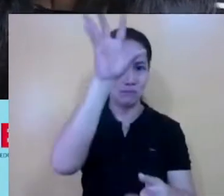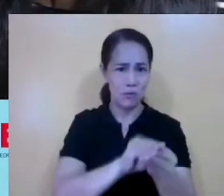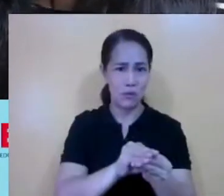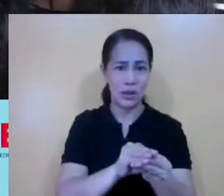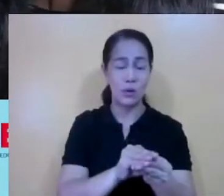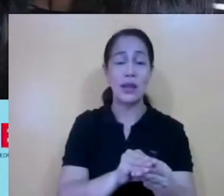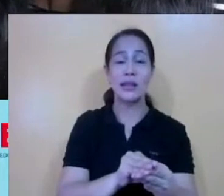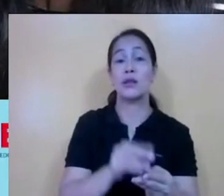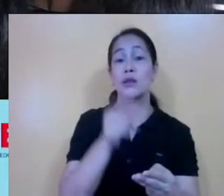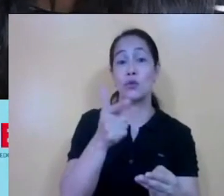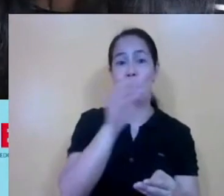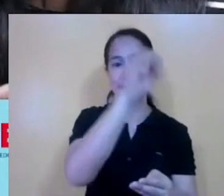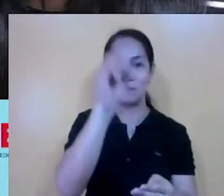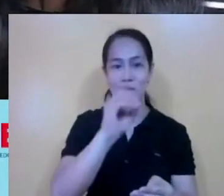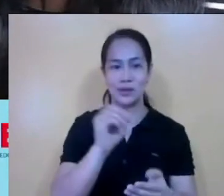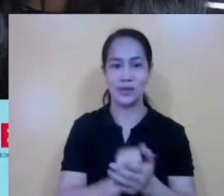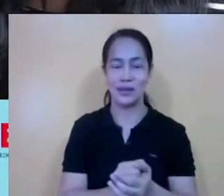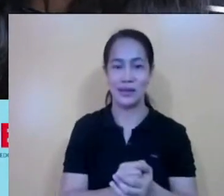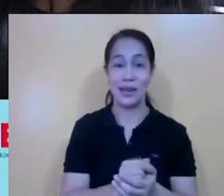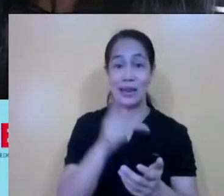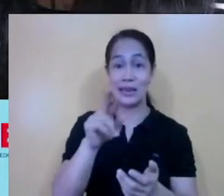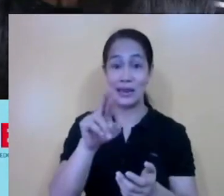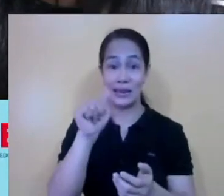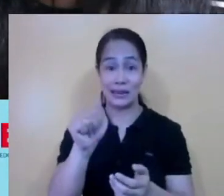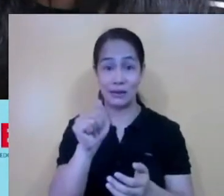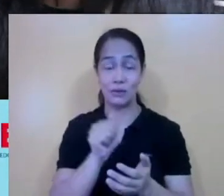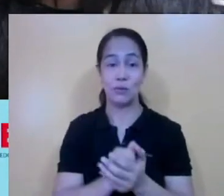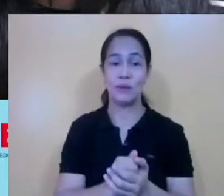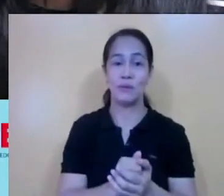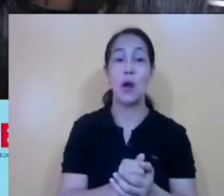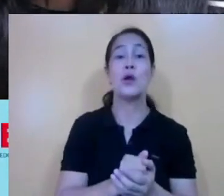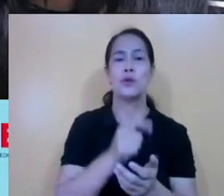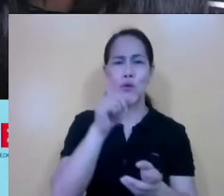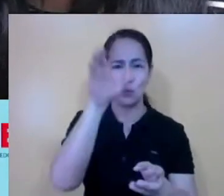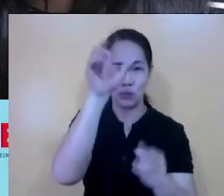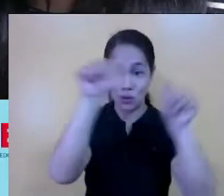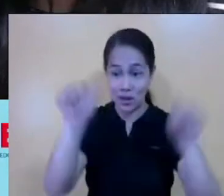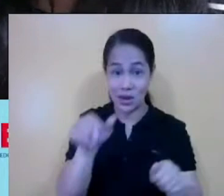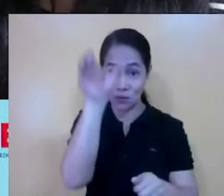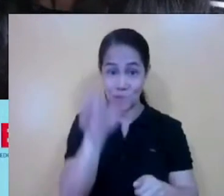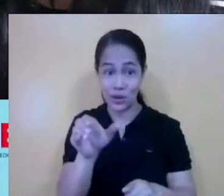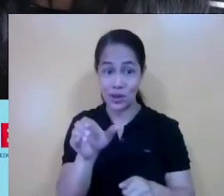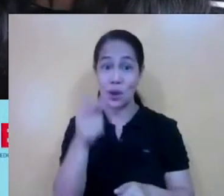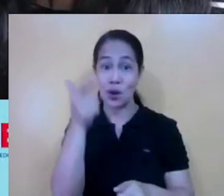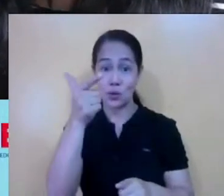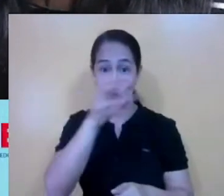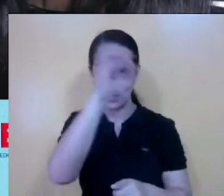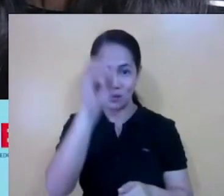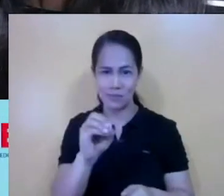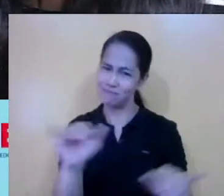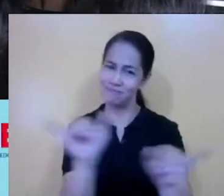20%. Your KRA2 or your domain 2, that is equal to 20% as well.